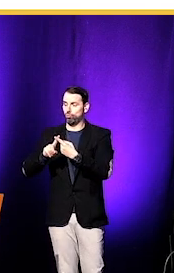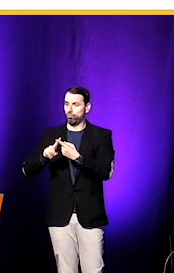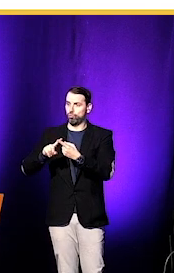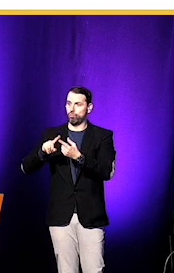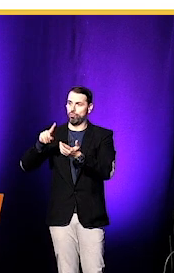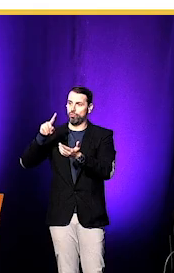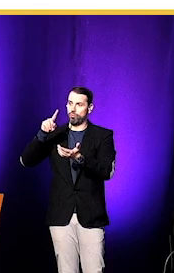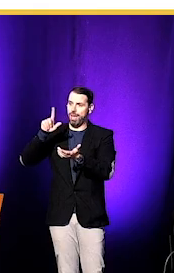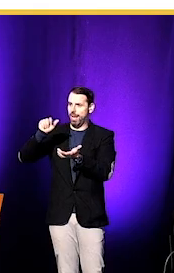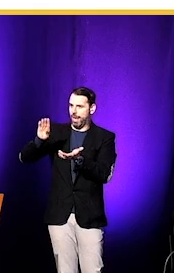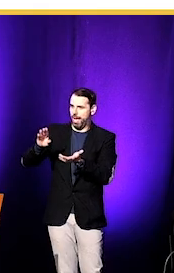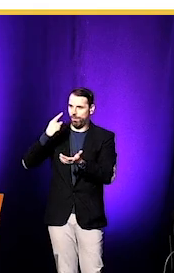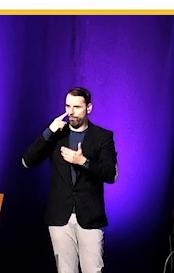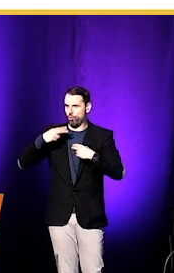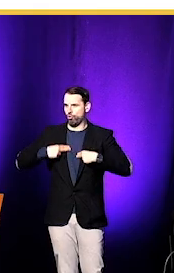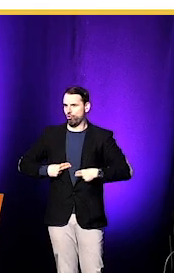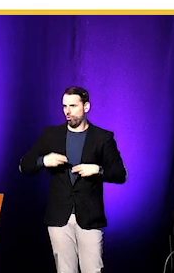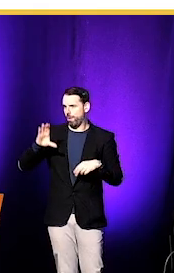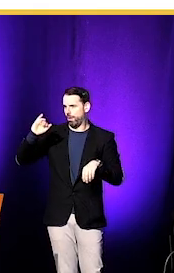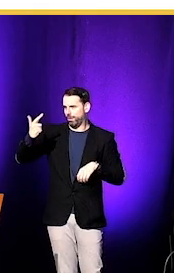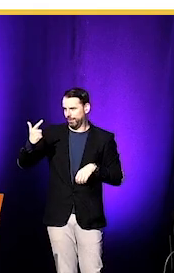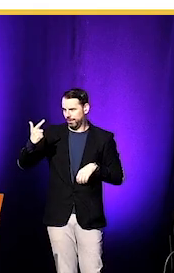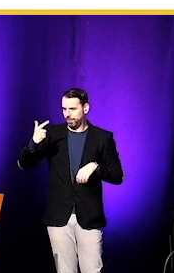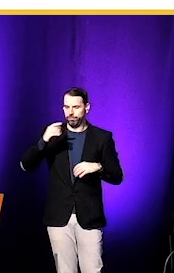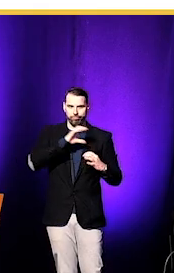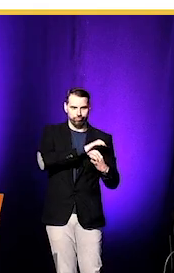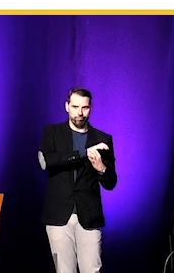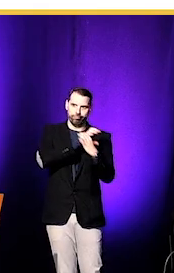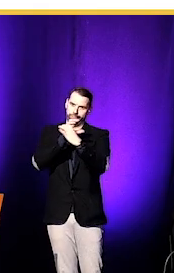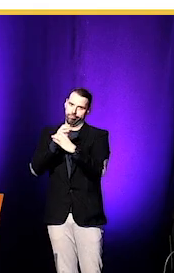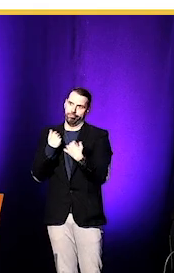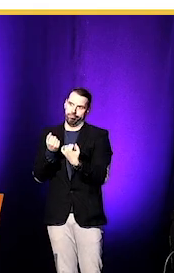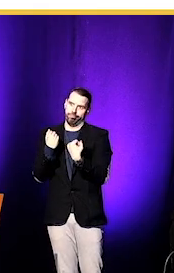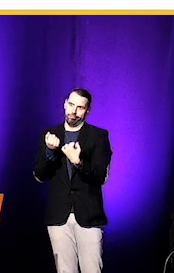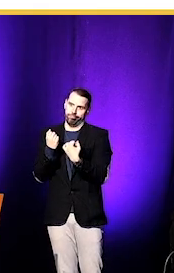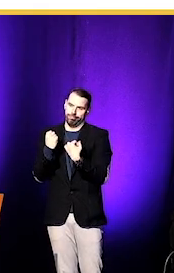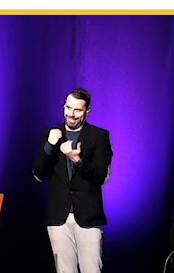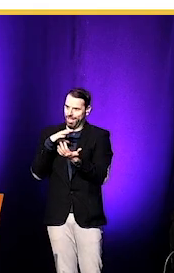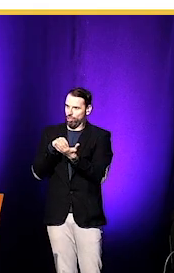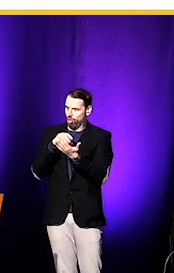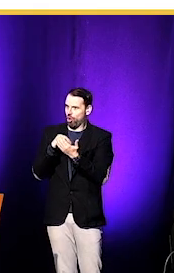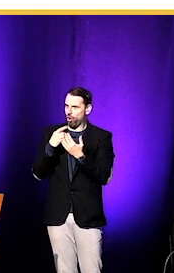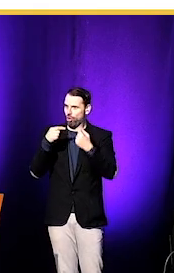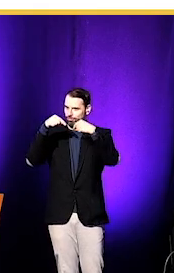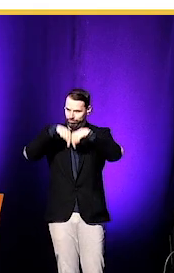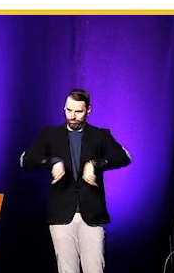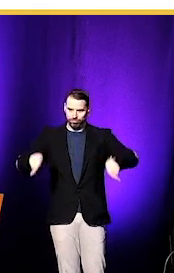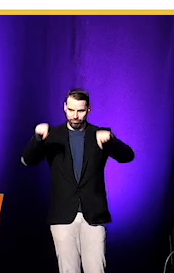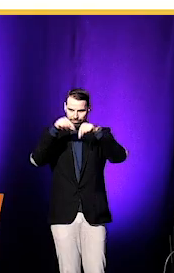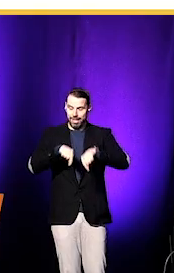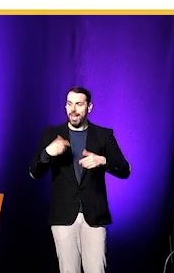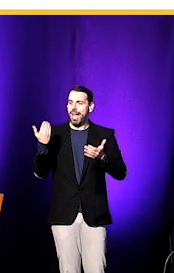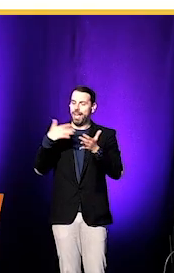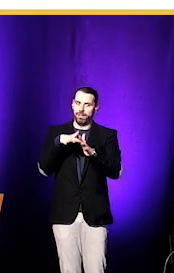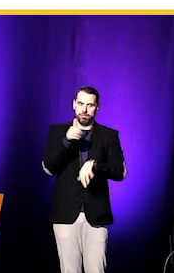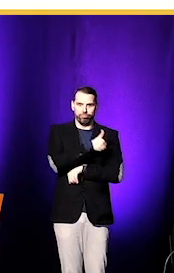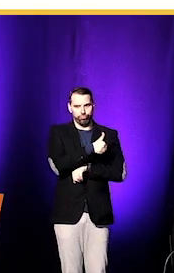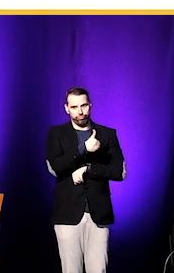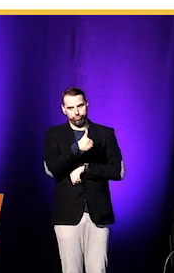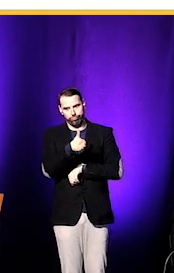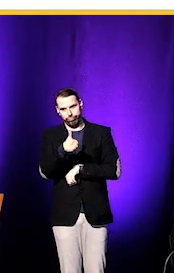Mike Cole and Urya Ingstrom, Olga Vasquez, and many others. Once again, the long trek down the 405